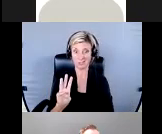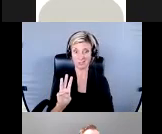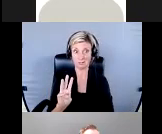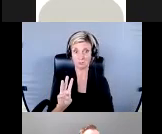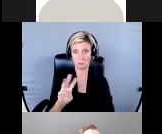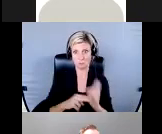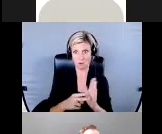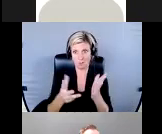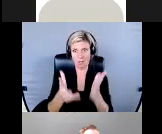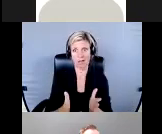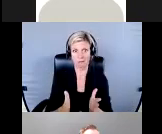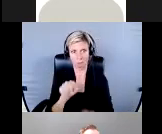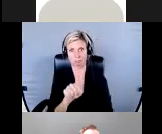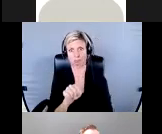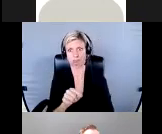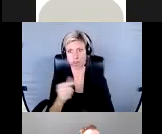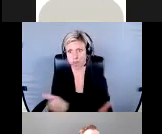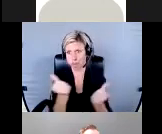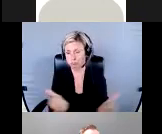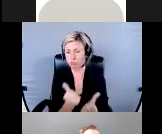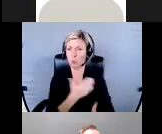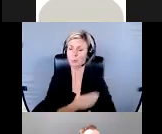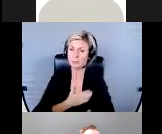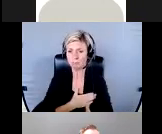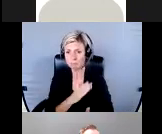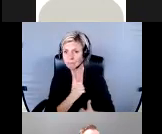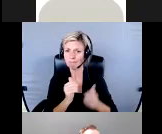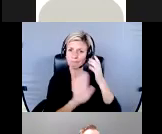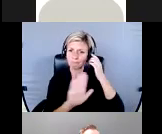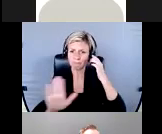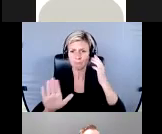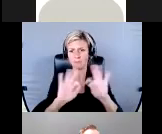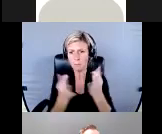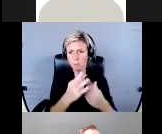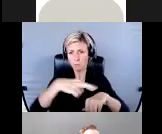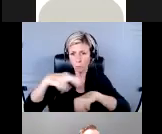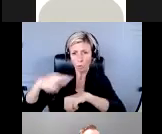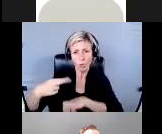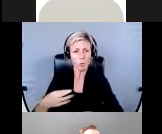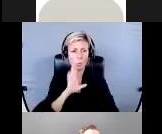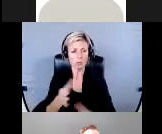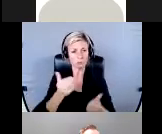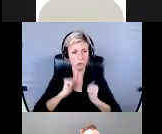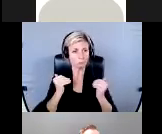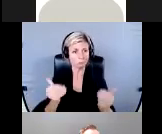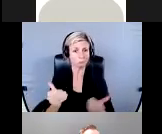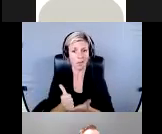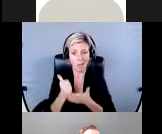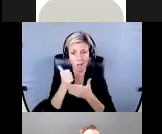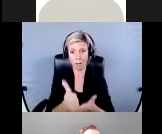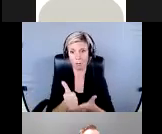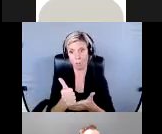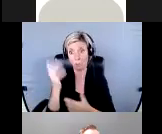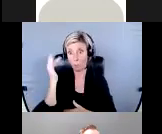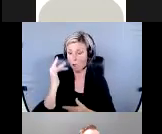these services. So if you have any family, please send them to us and we will see if we can help them, because it's a terrific opportunity both for the